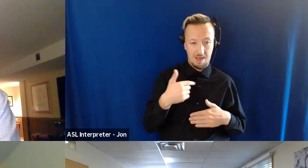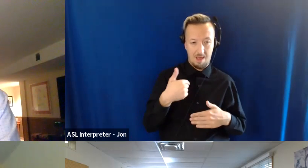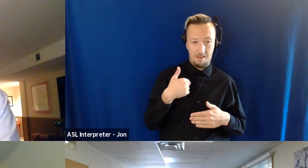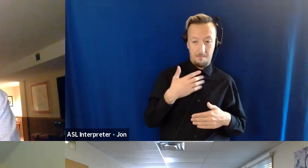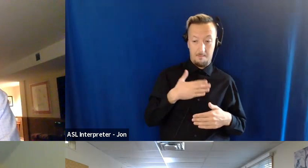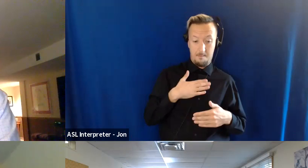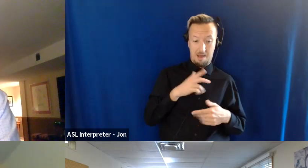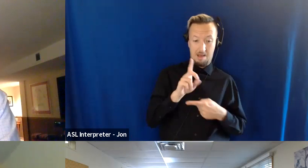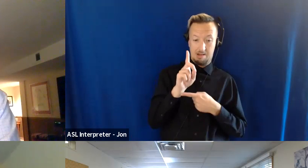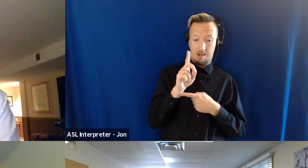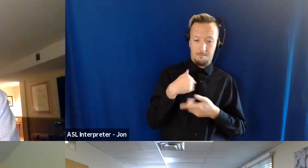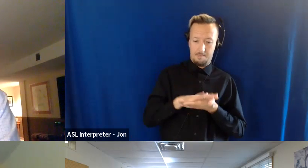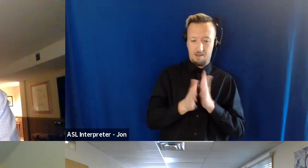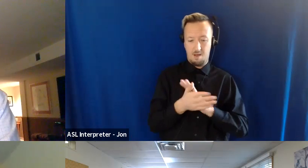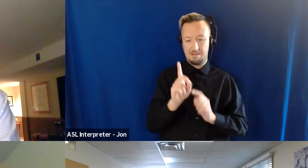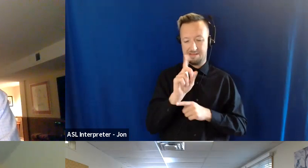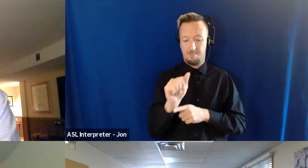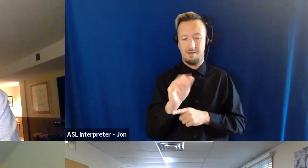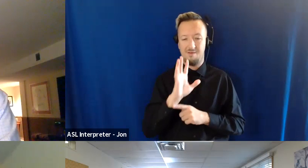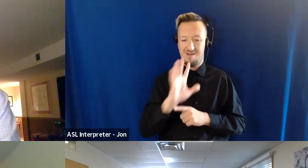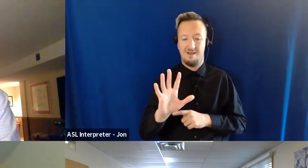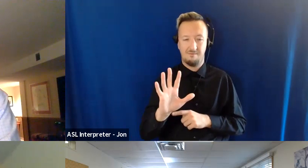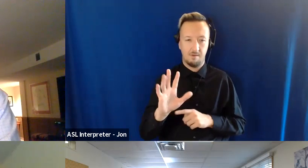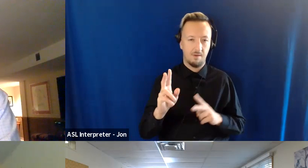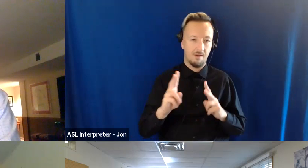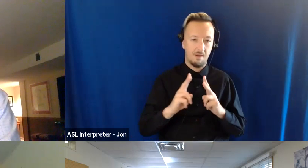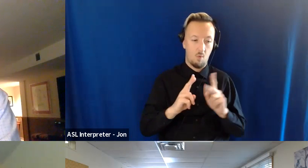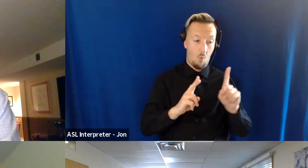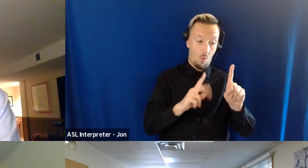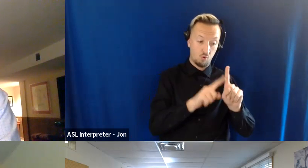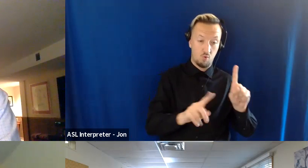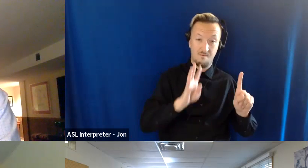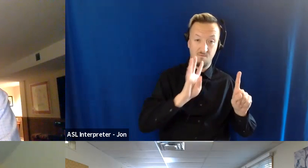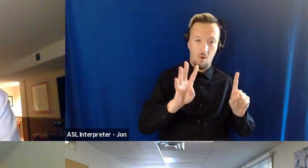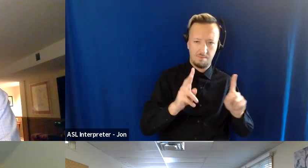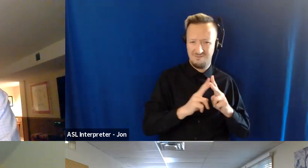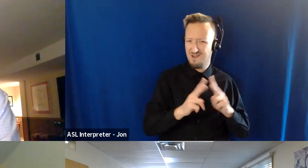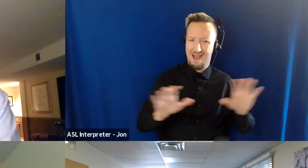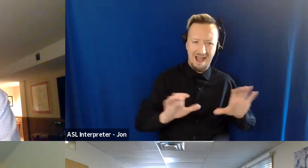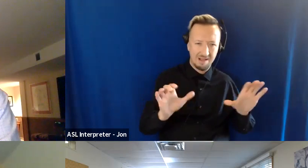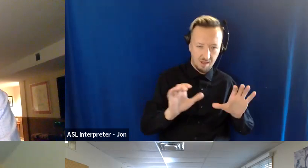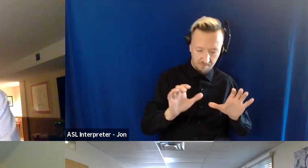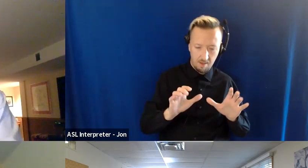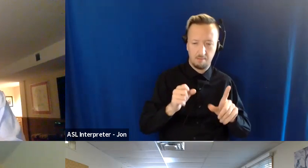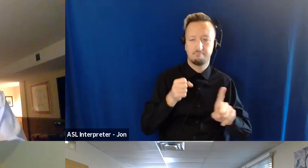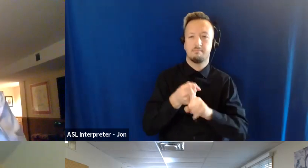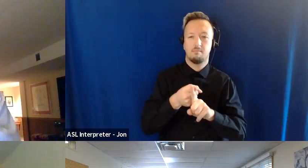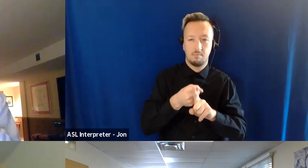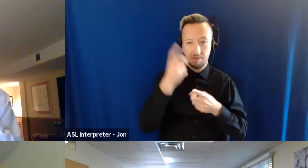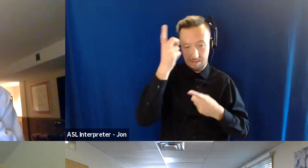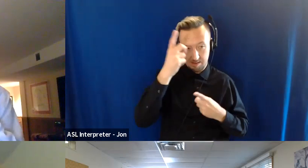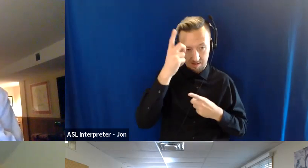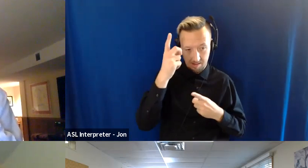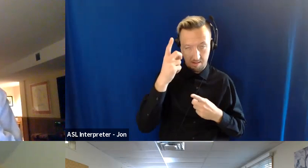disability back when I was age 5. I was a very active 1 to 4-year-old, and then my disease started happening. And